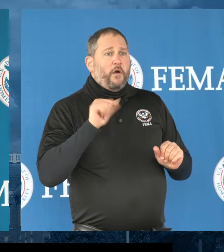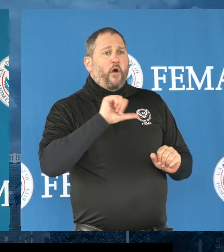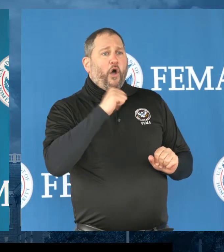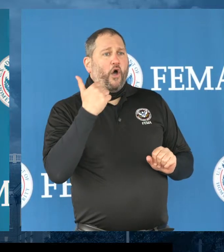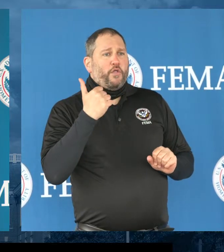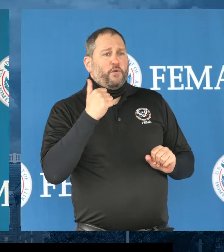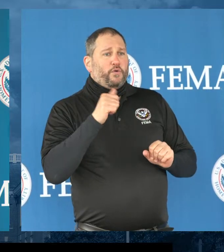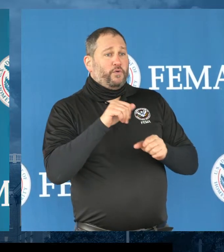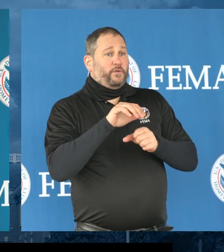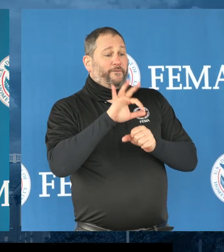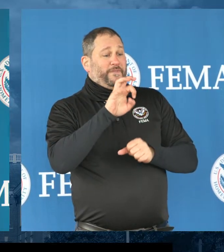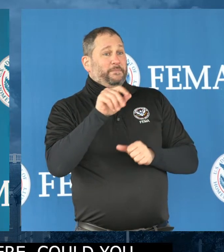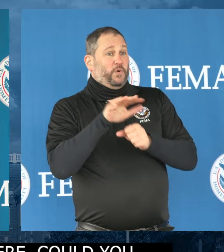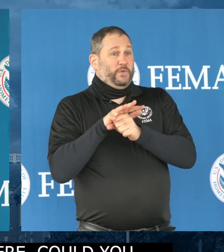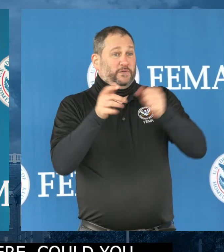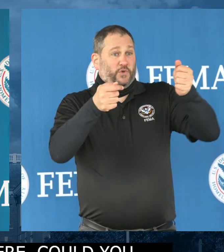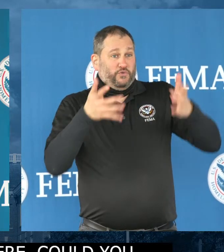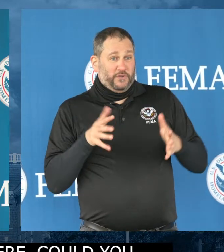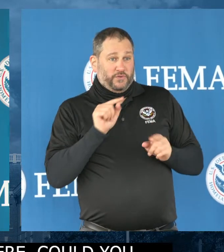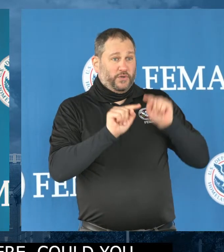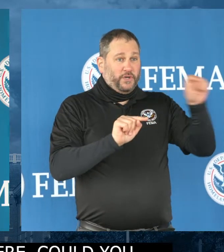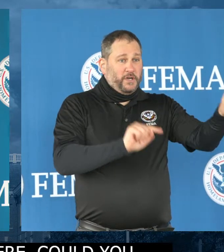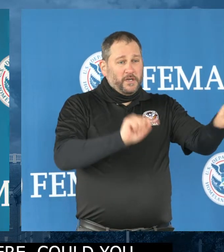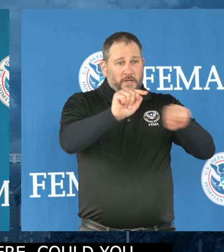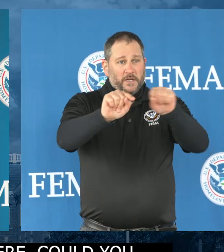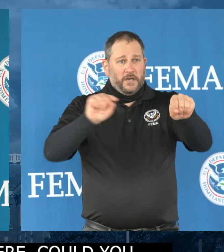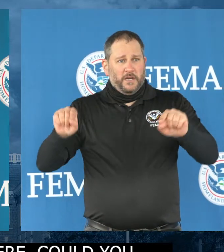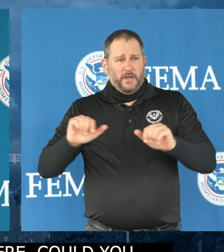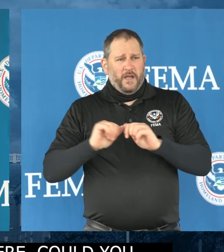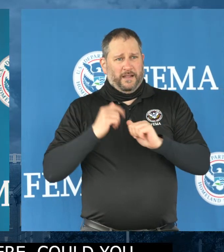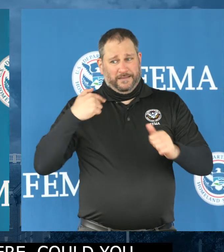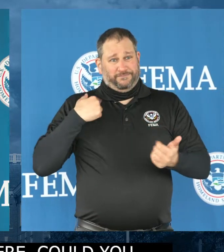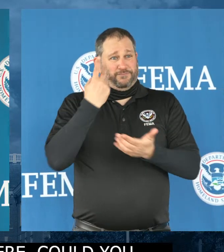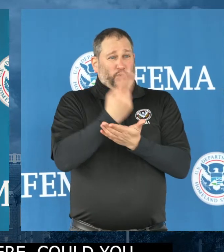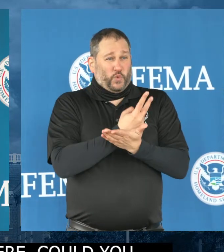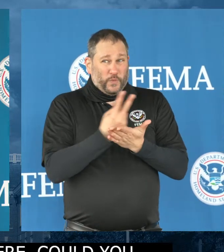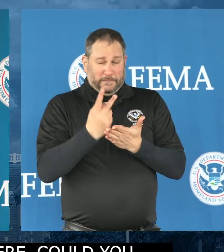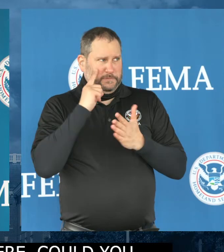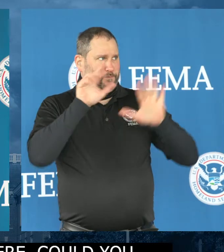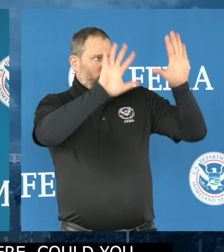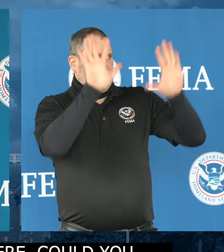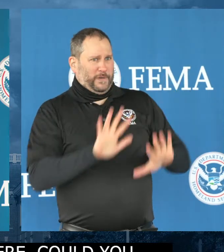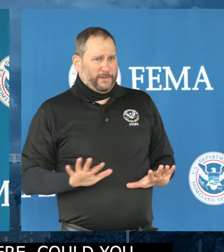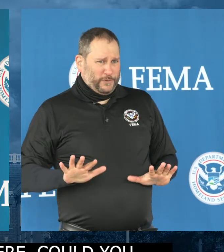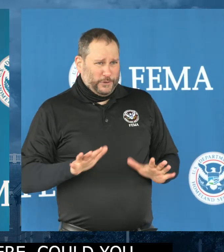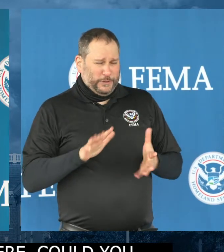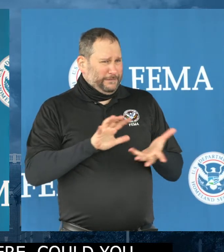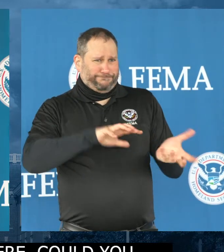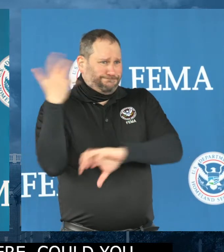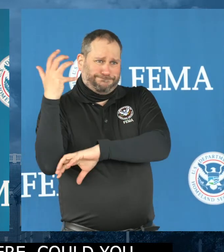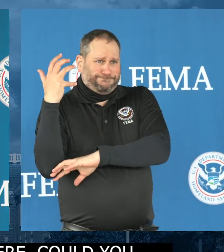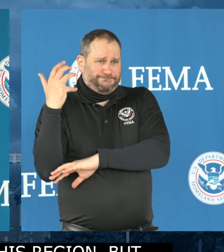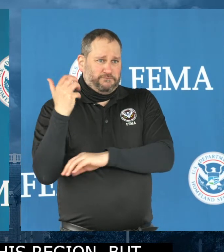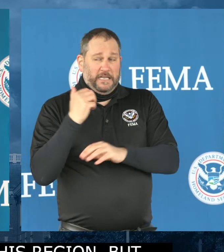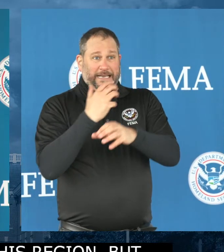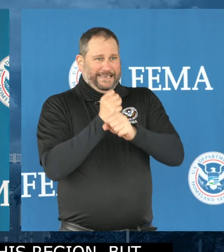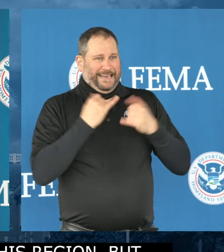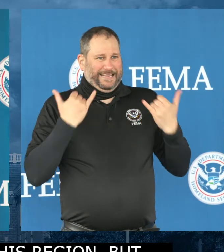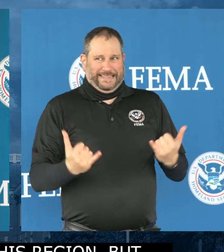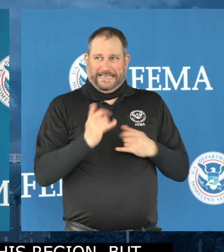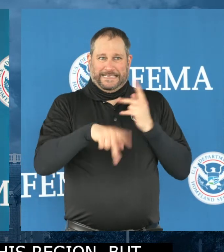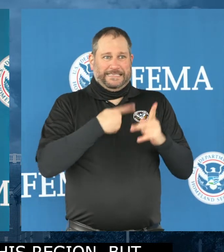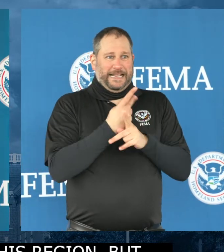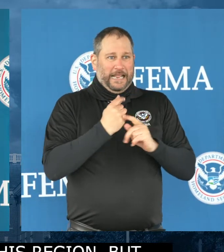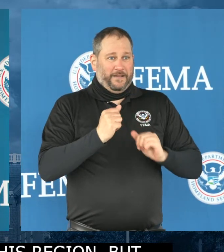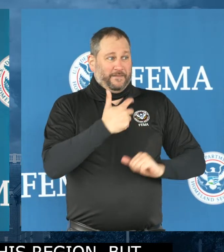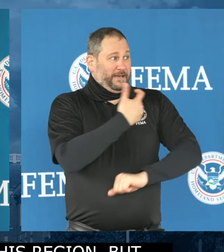directors, how difficult the past couple of weeks have been weather-wise in trying to get these kind of events, get the vaccine where it